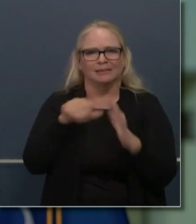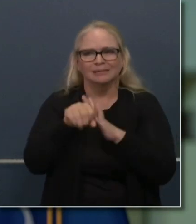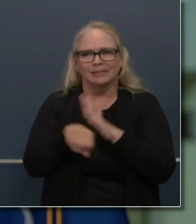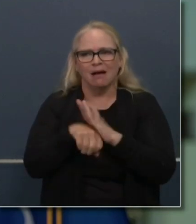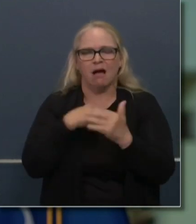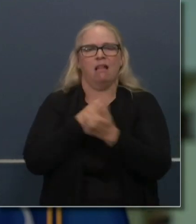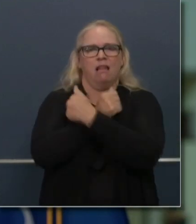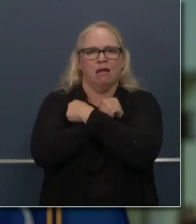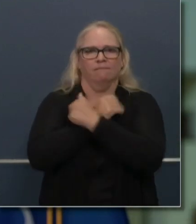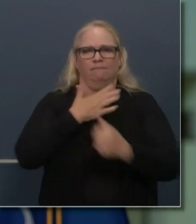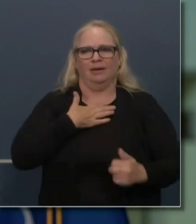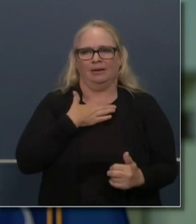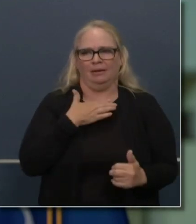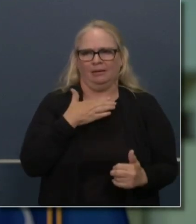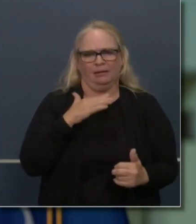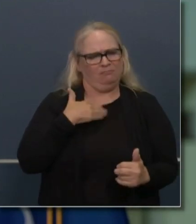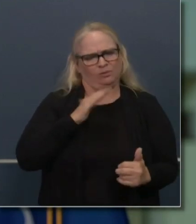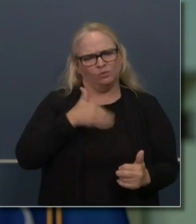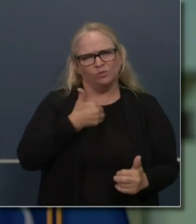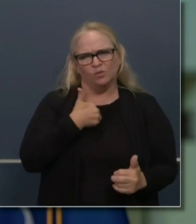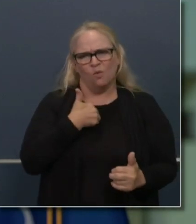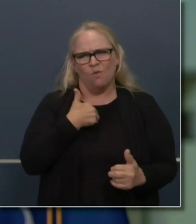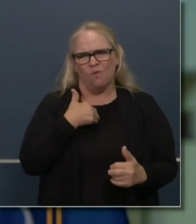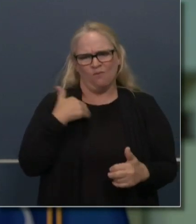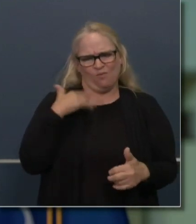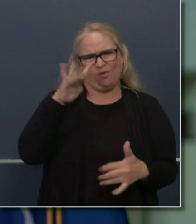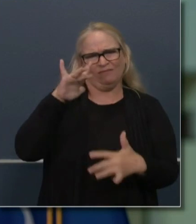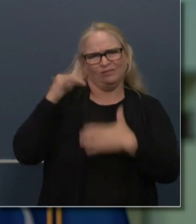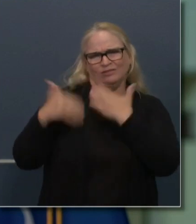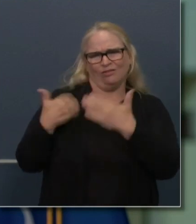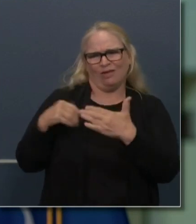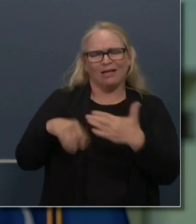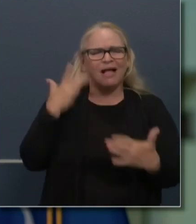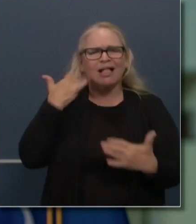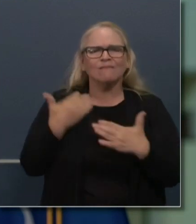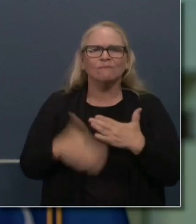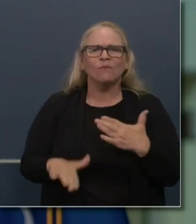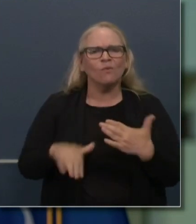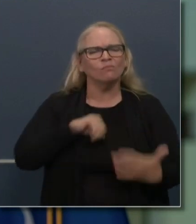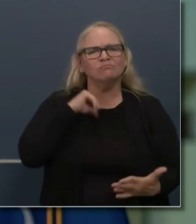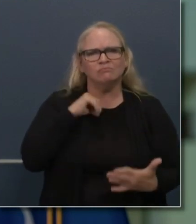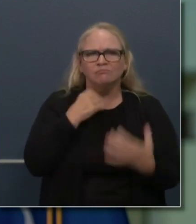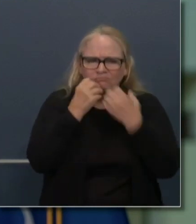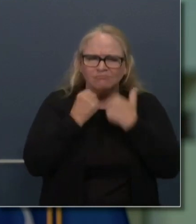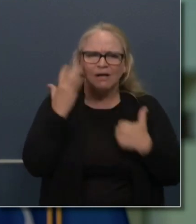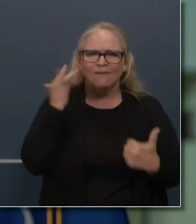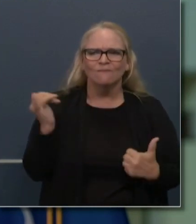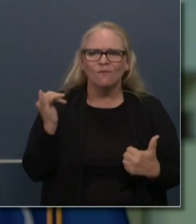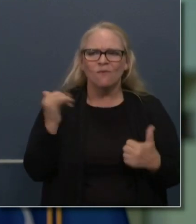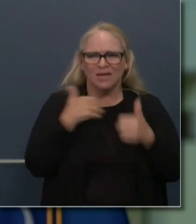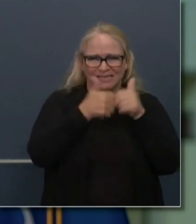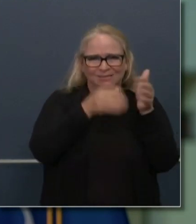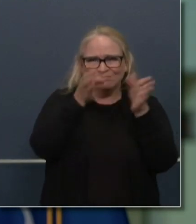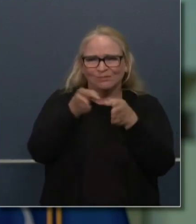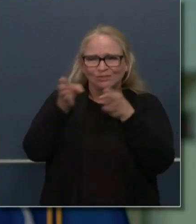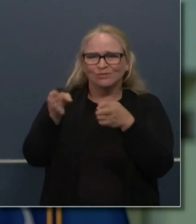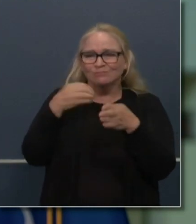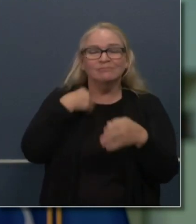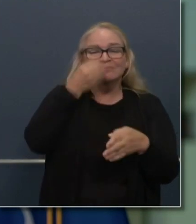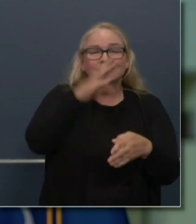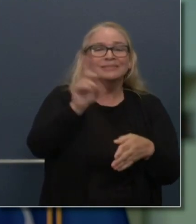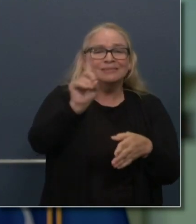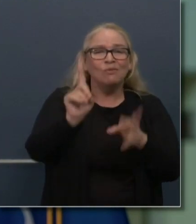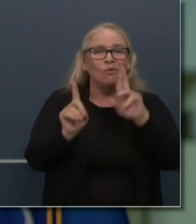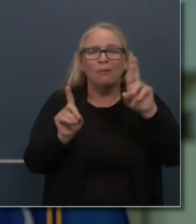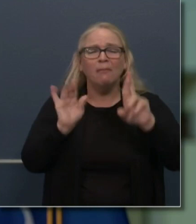my soul. As a fifth-generation Californian, I care about every single person in this state. I don't care if you're a Democrat or Republican, you agree